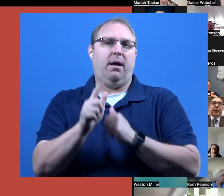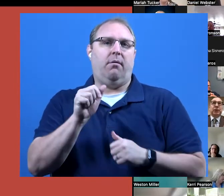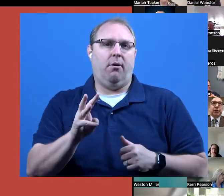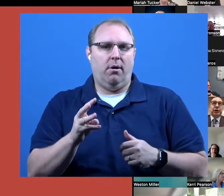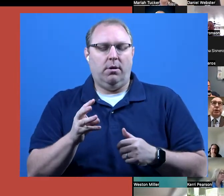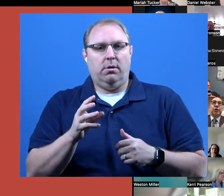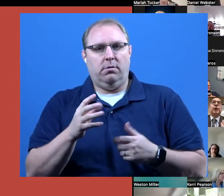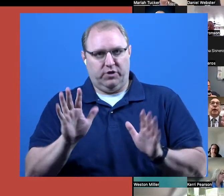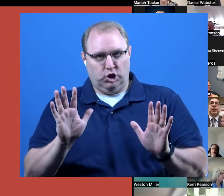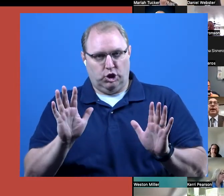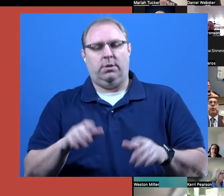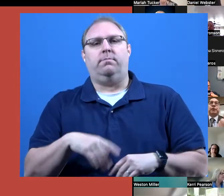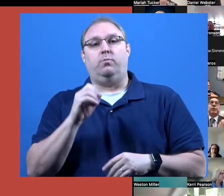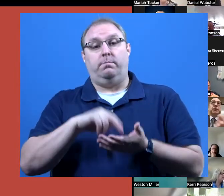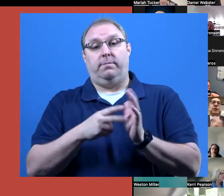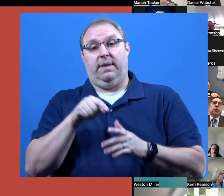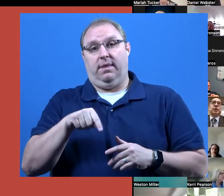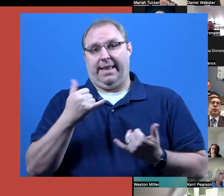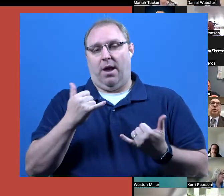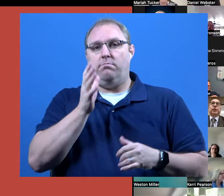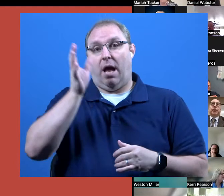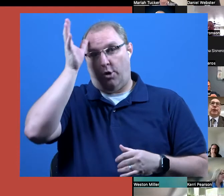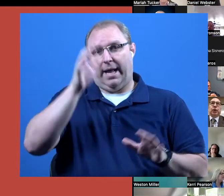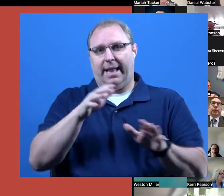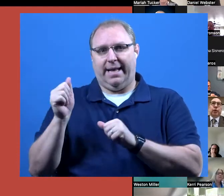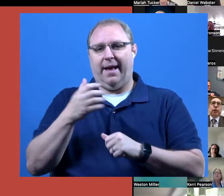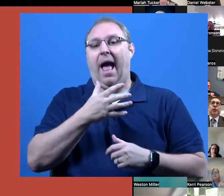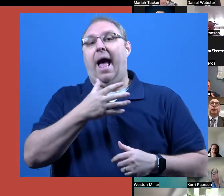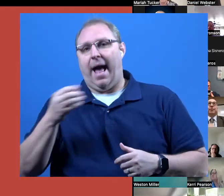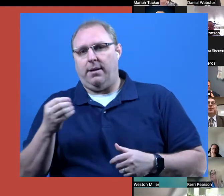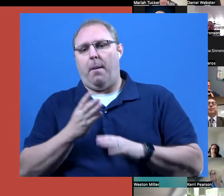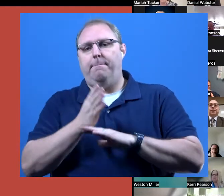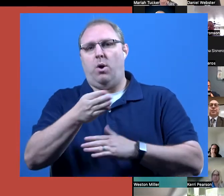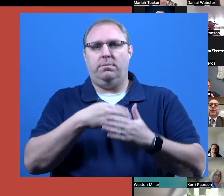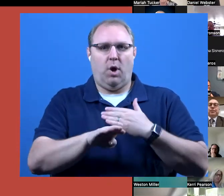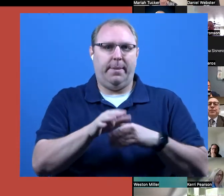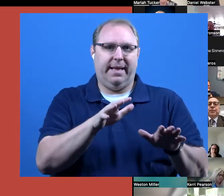the legislature, and that will be the 6 weeks that we look at going forward.